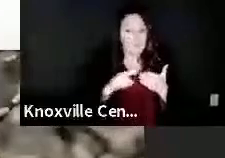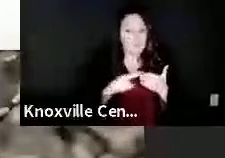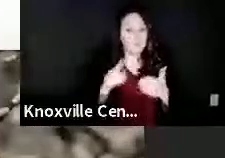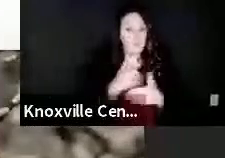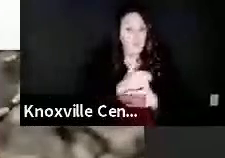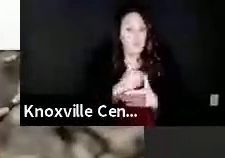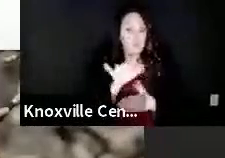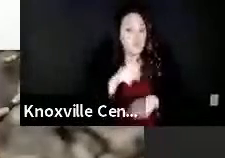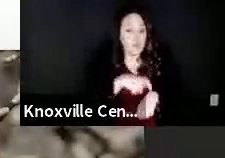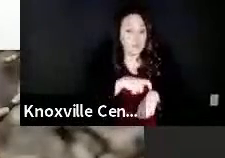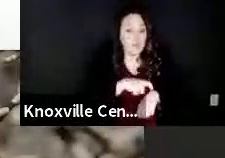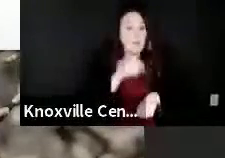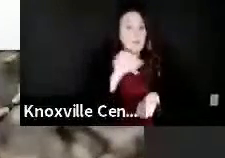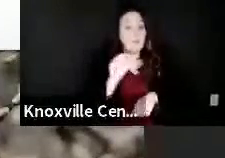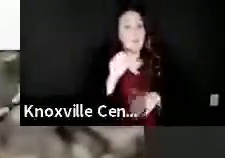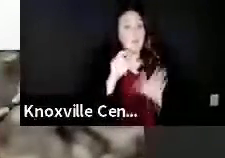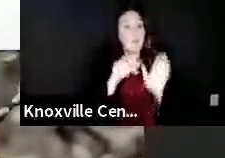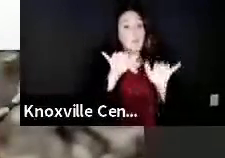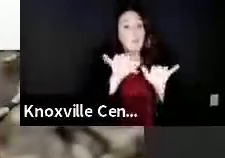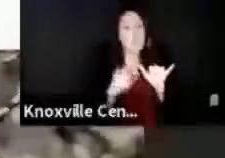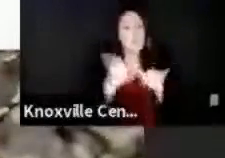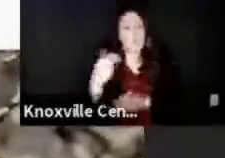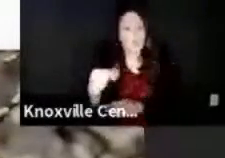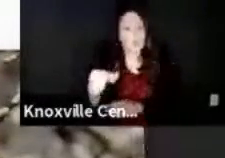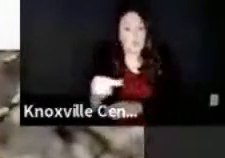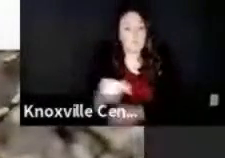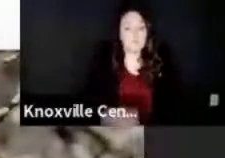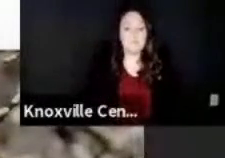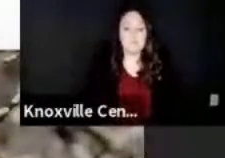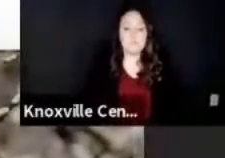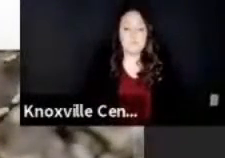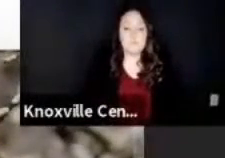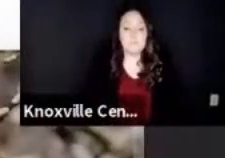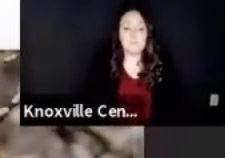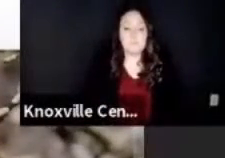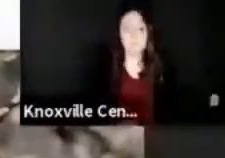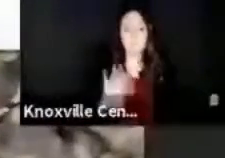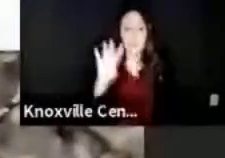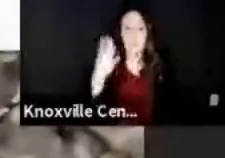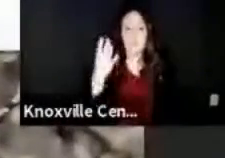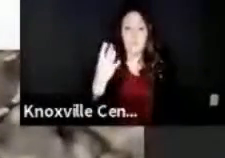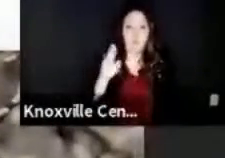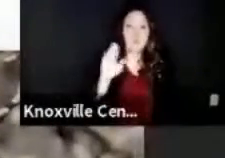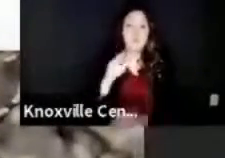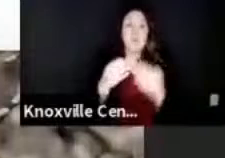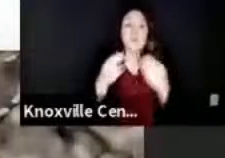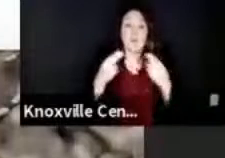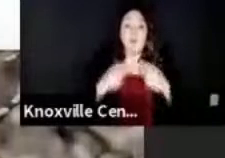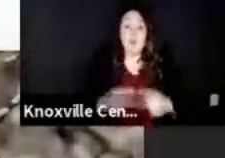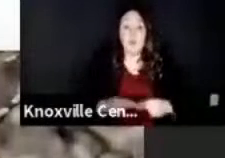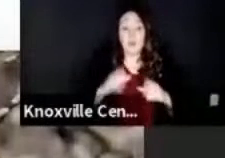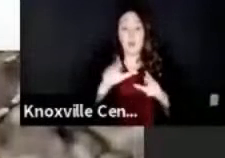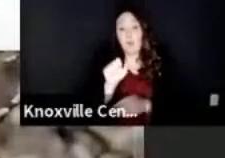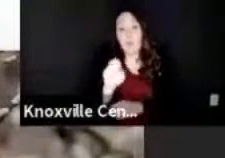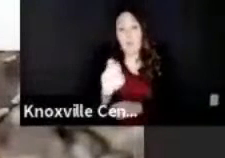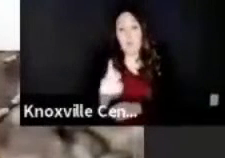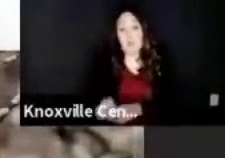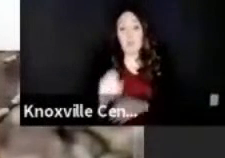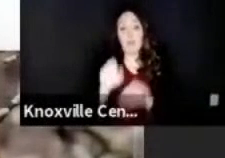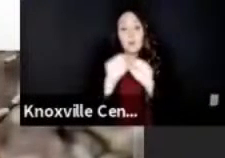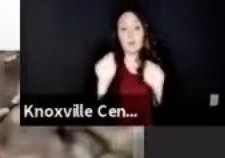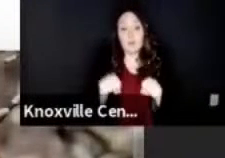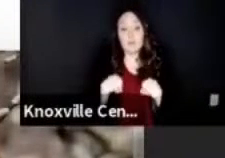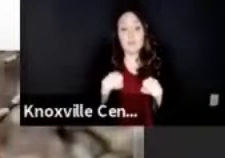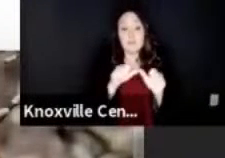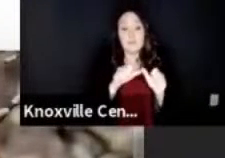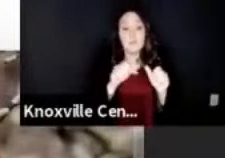desired time frame, and because of this, our benchmark continues to be green. The fourth benchmark, healthcare system capabilities remain within